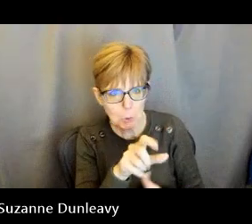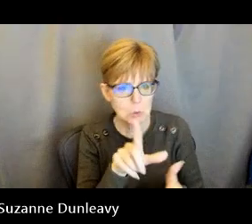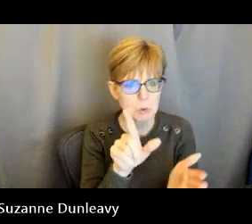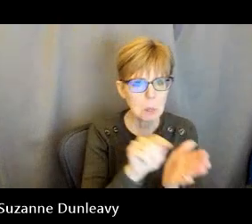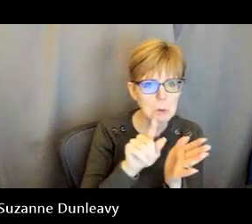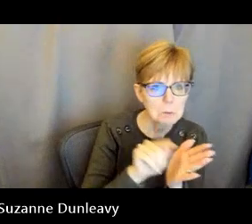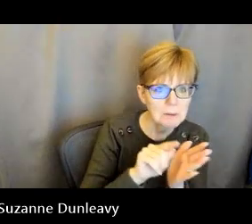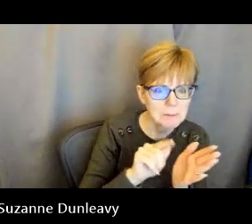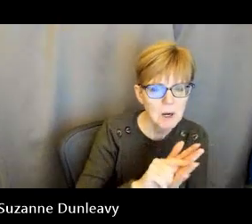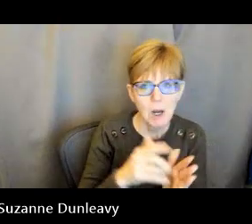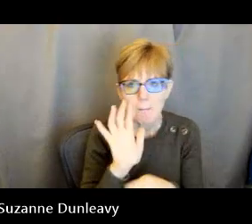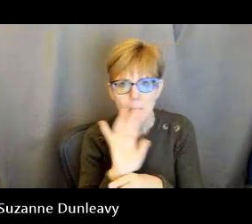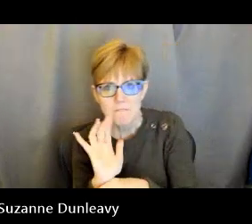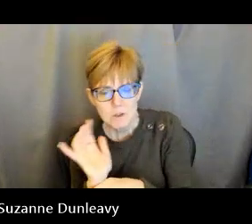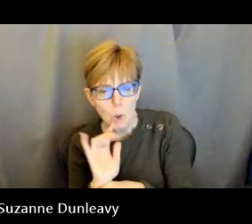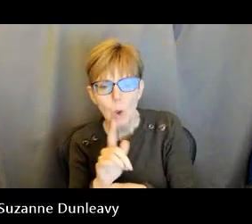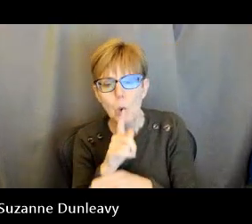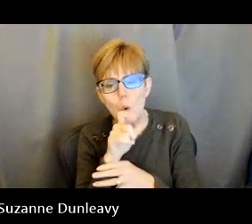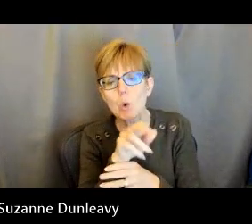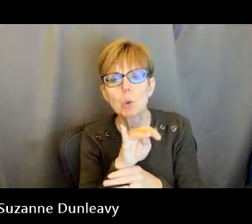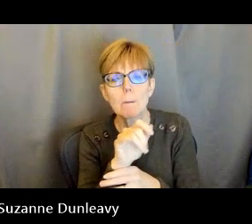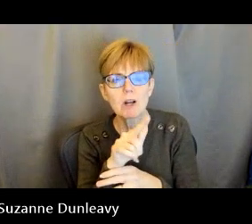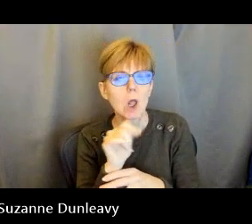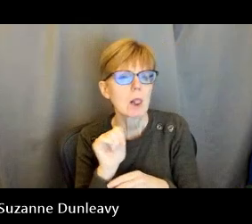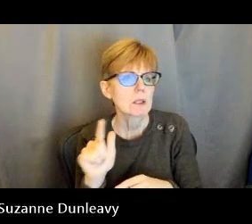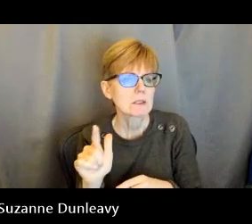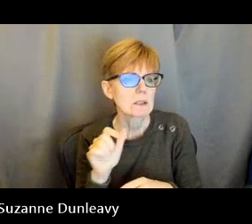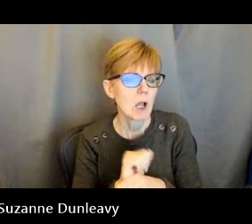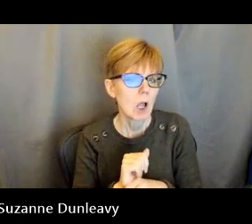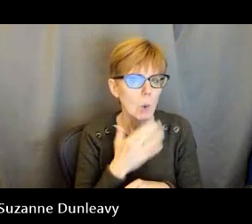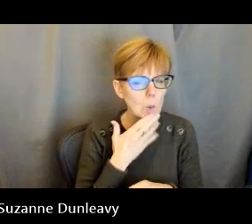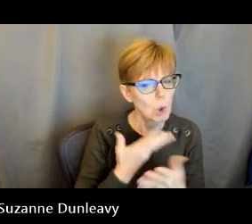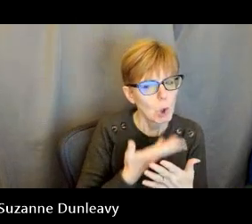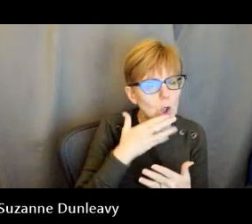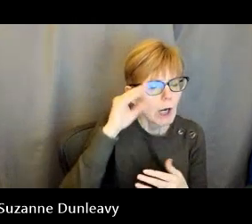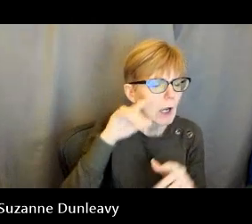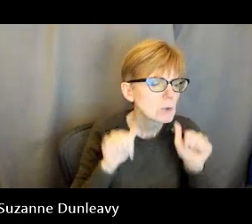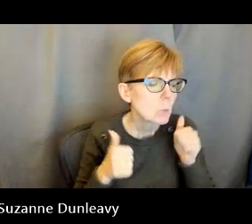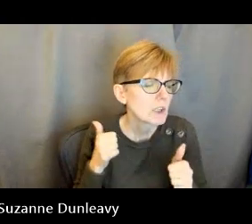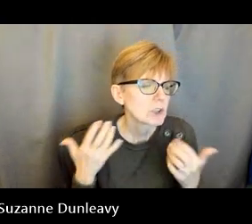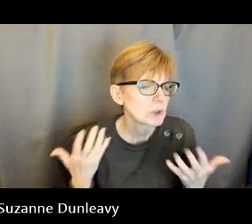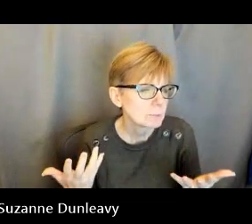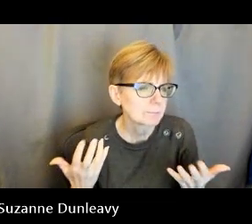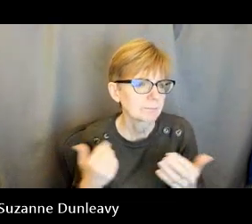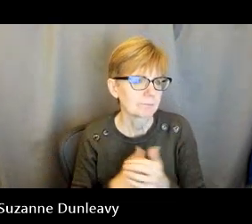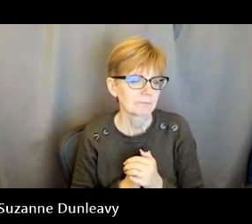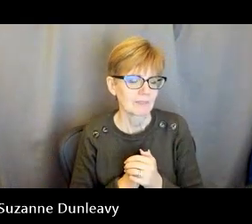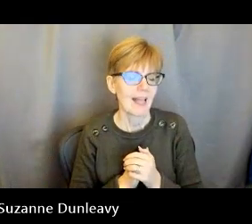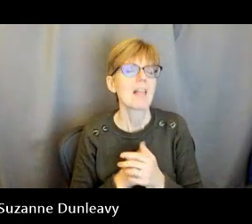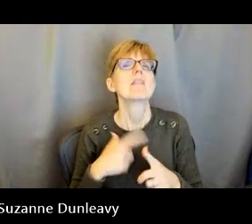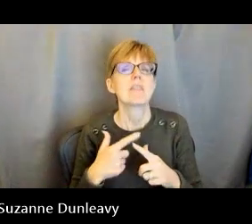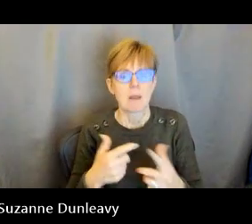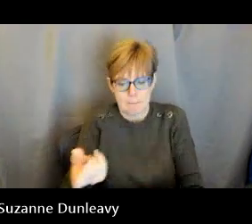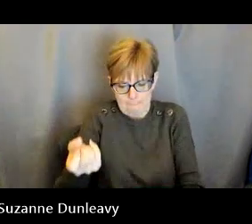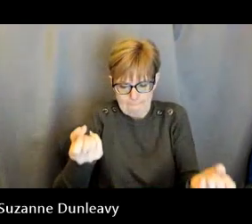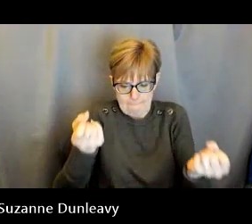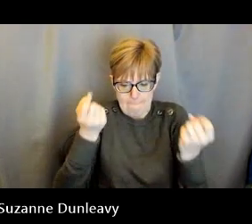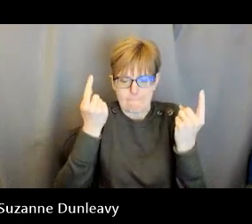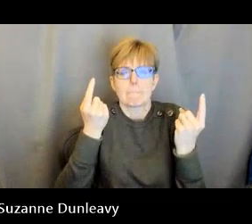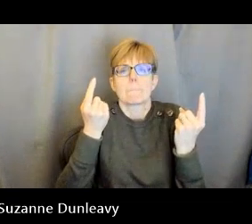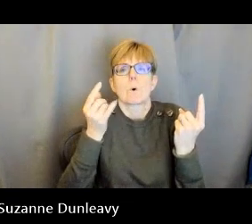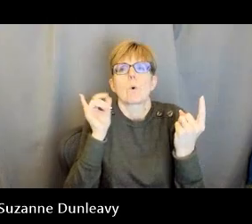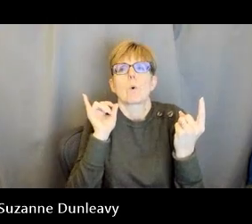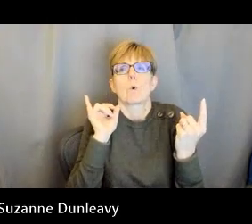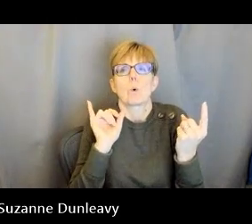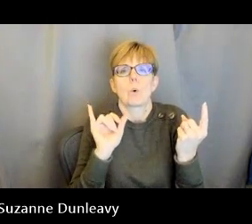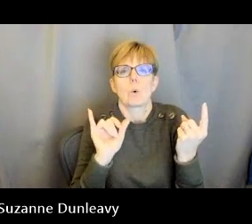in films. Who are the criminals and who are the good guys, right? It wasn't until this moment that he realized that he had been holding